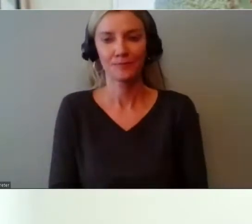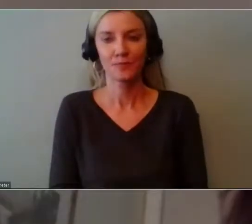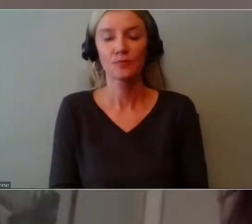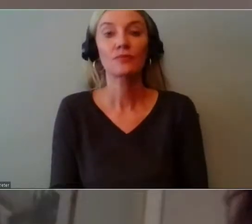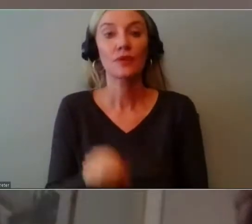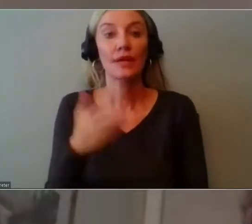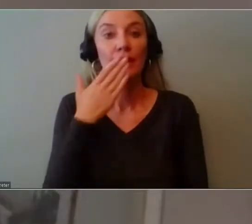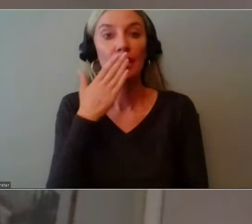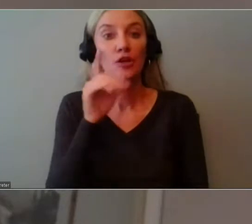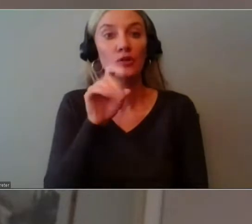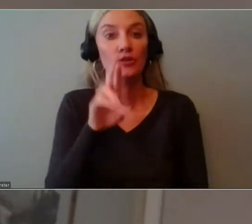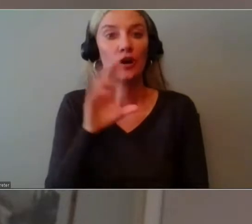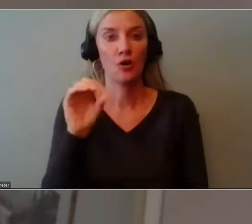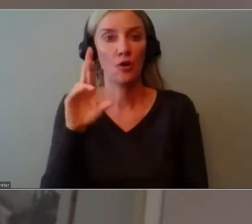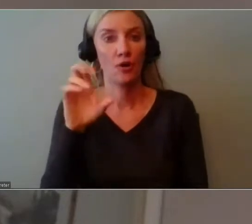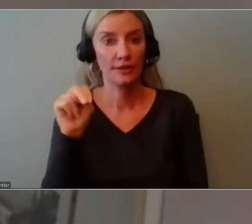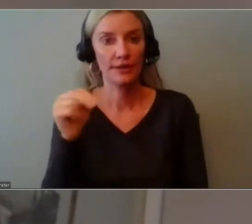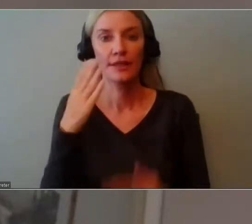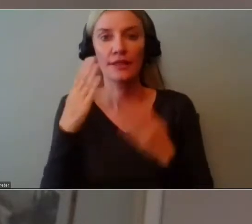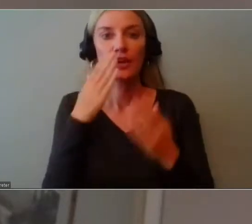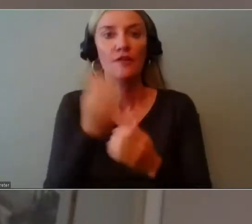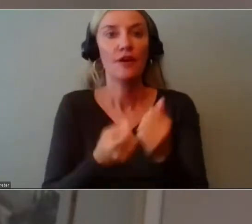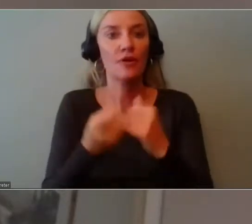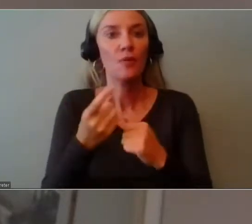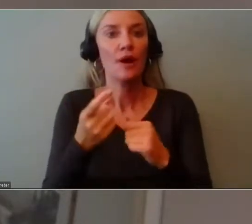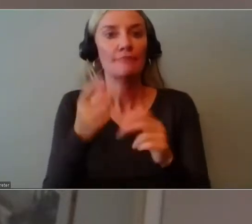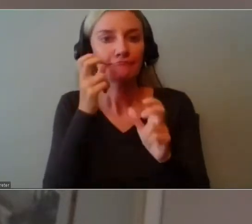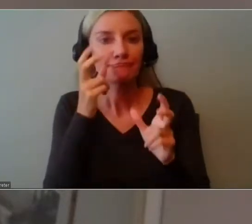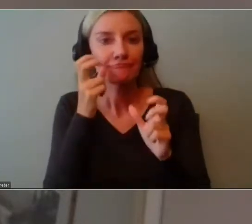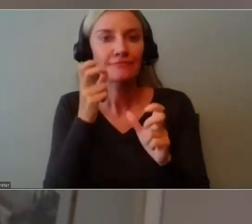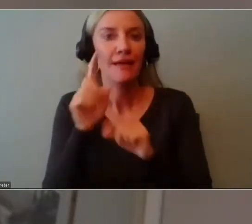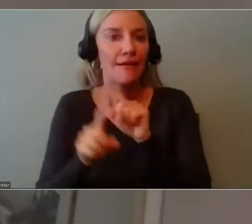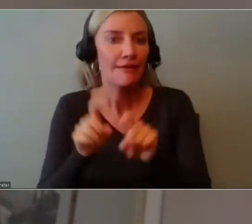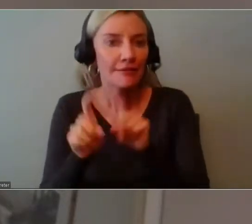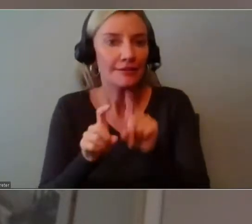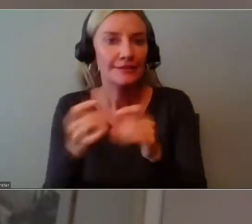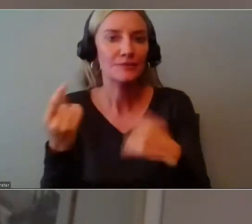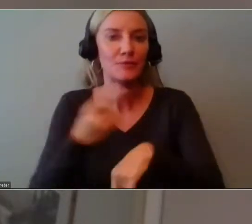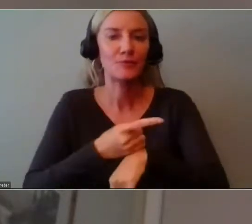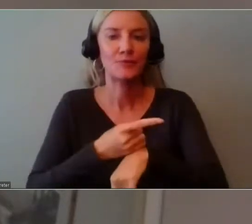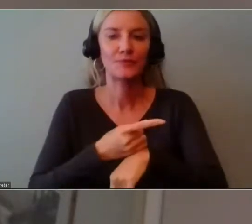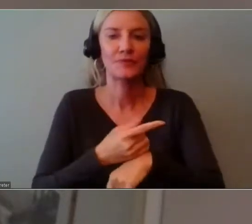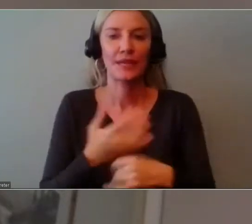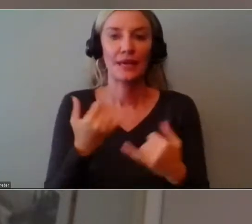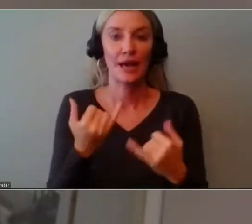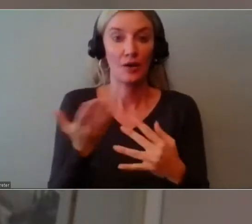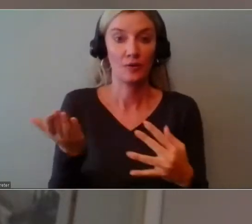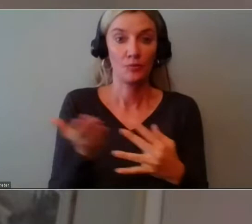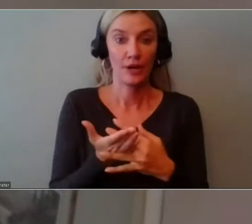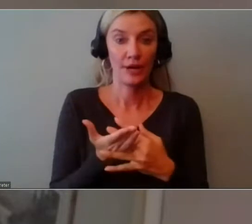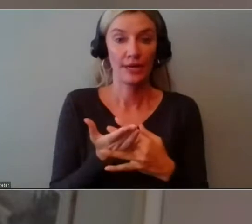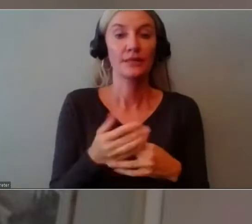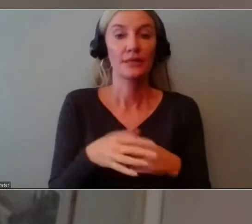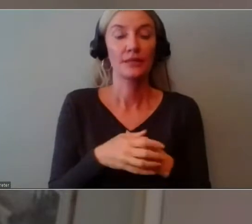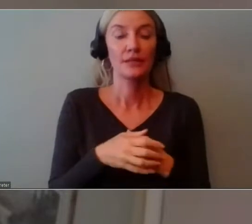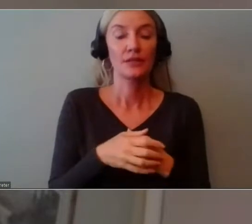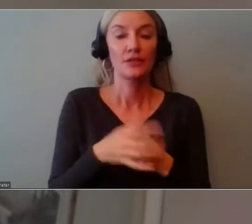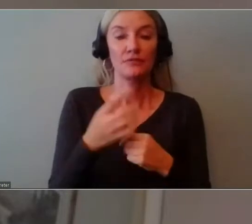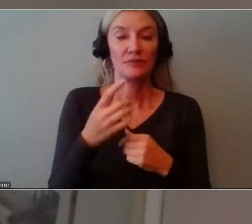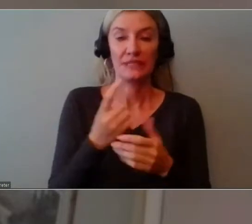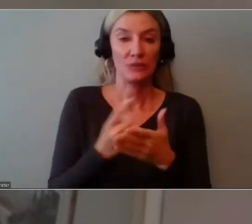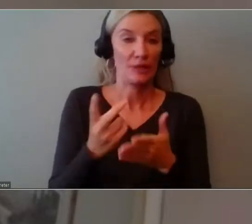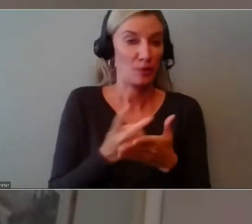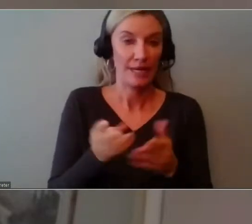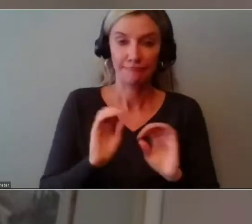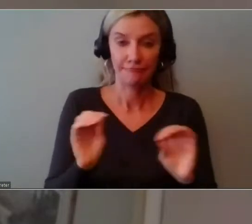Thank you, Dr. Coren. And thanks to everyone that listened and asked questions today. We're going to be taking a break in the next 2 weeks for Media Day. So the